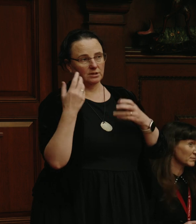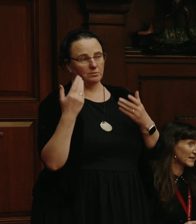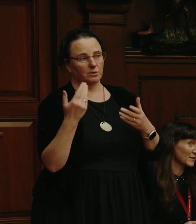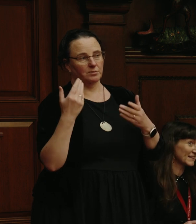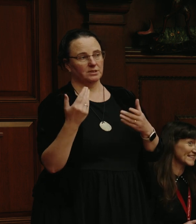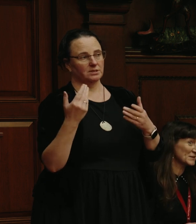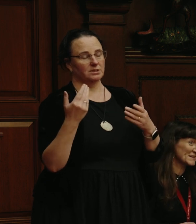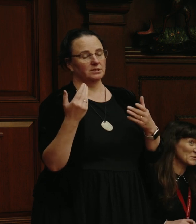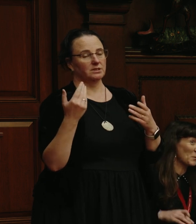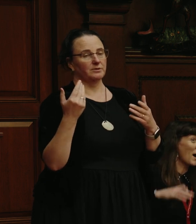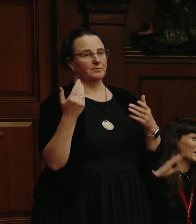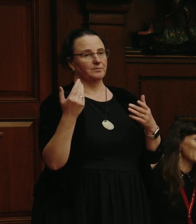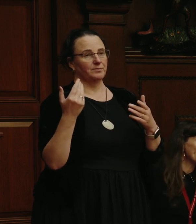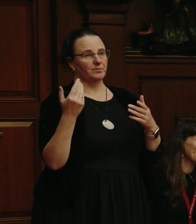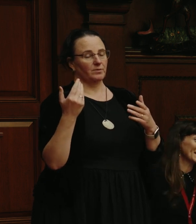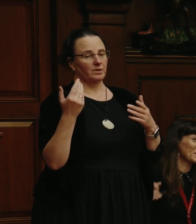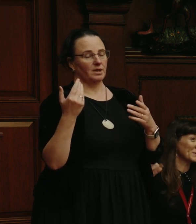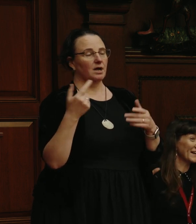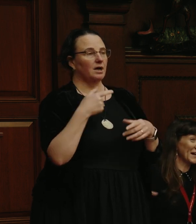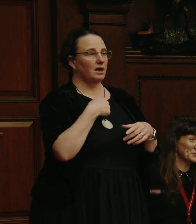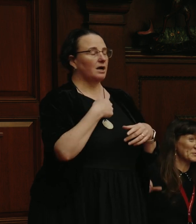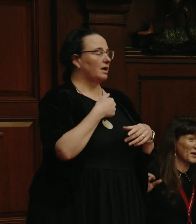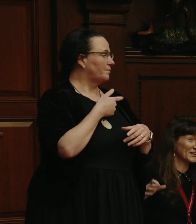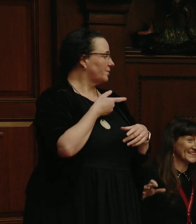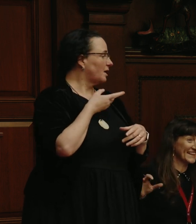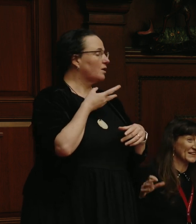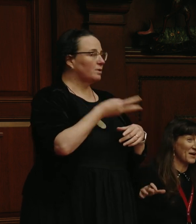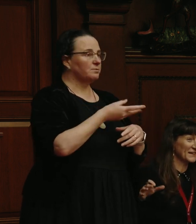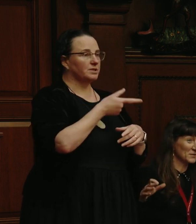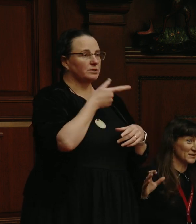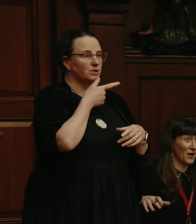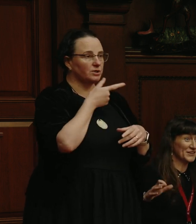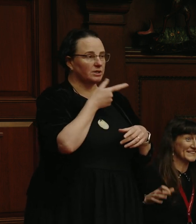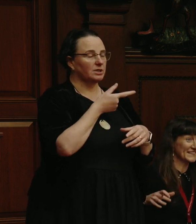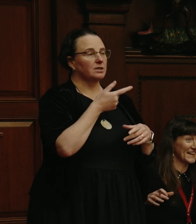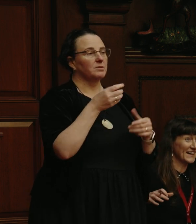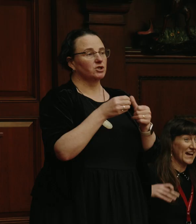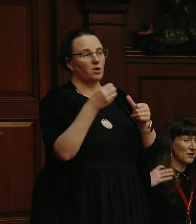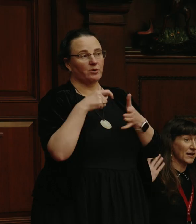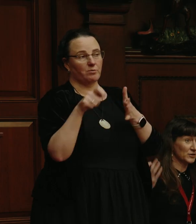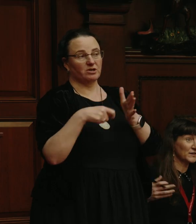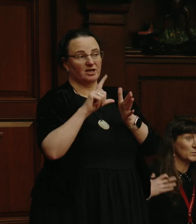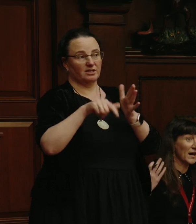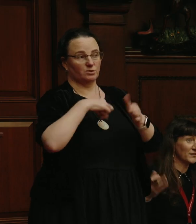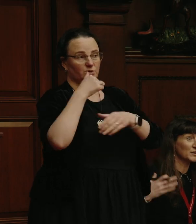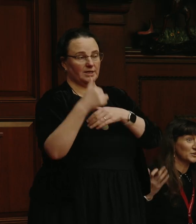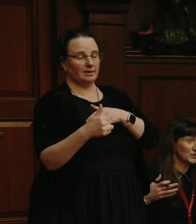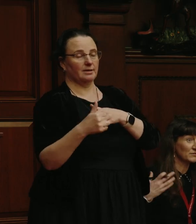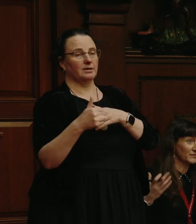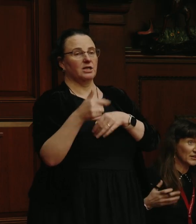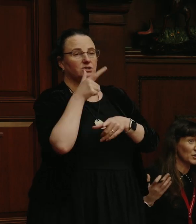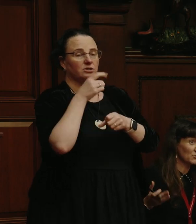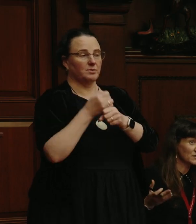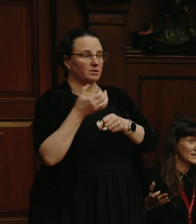can be something that we can. I'll be speaking about another project later on that we're launching today around where